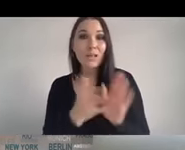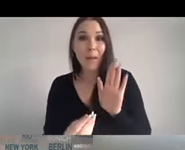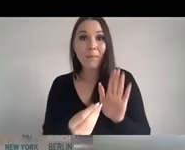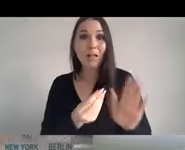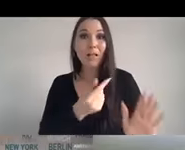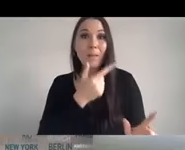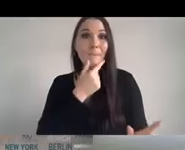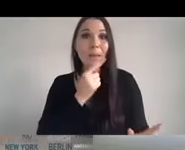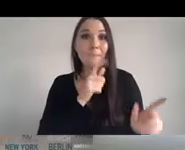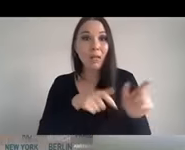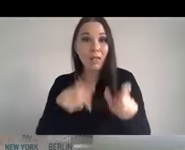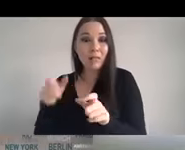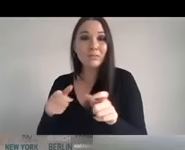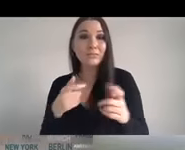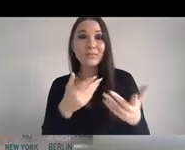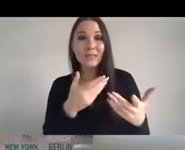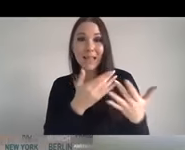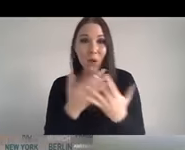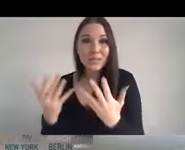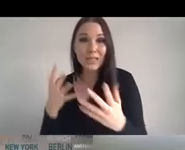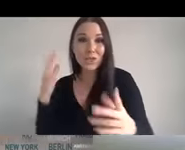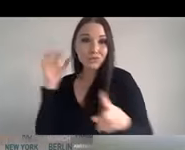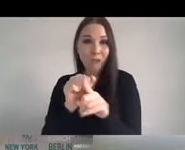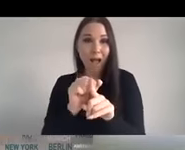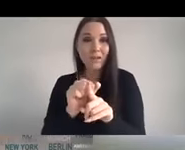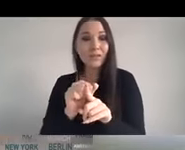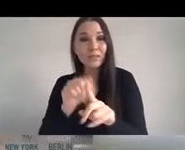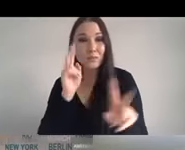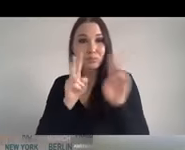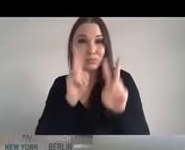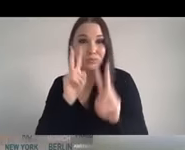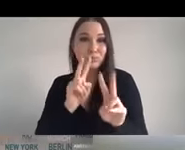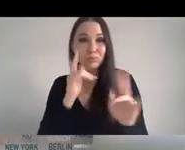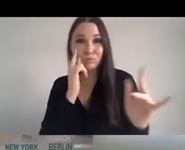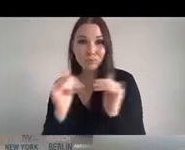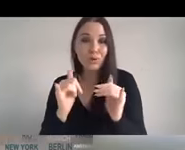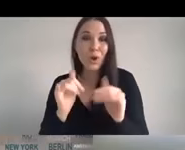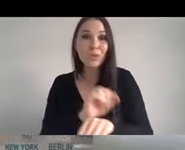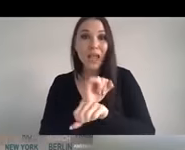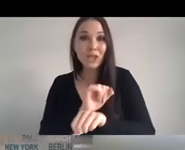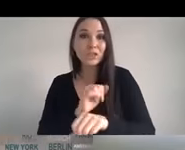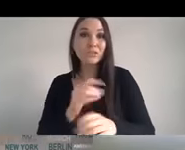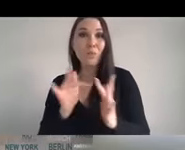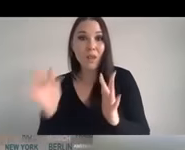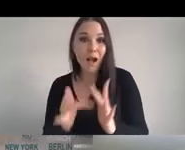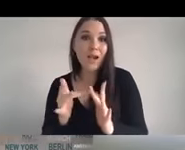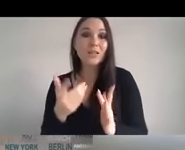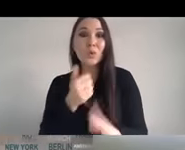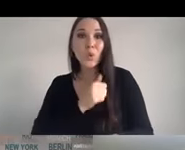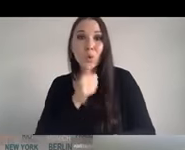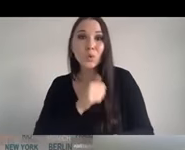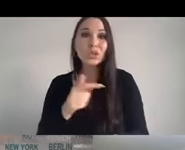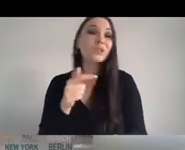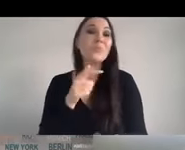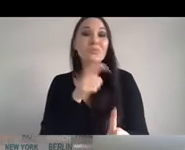counting, and then we also track the people, of course, so more than just object detection. We have some use cases